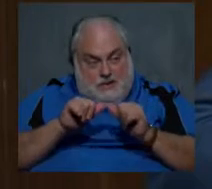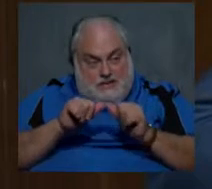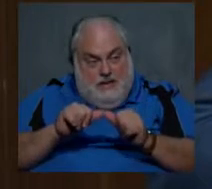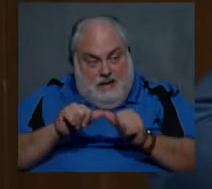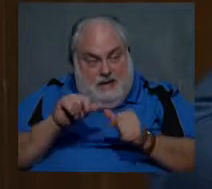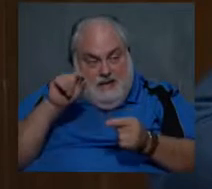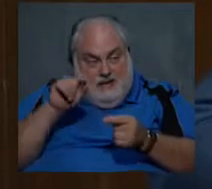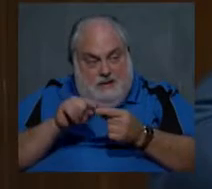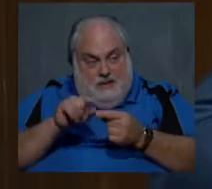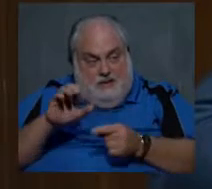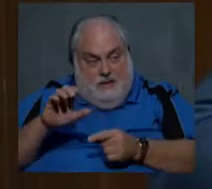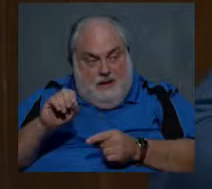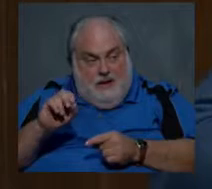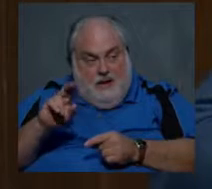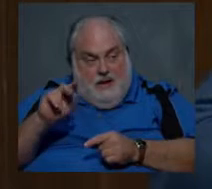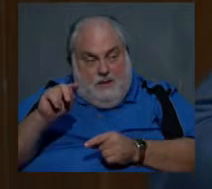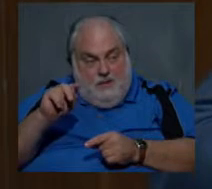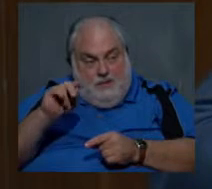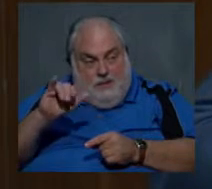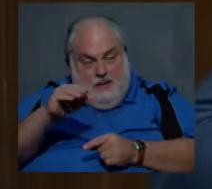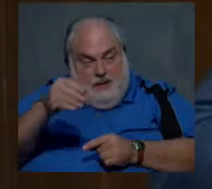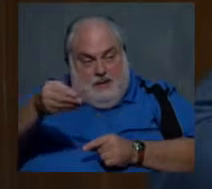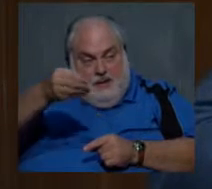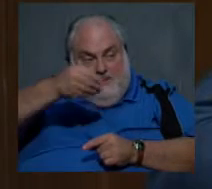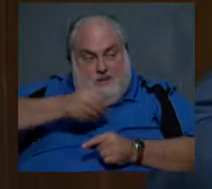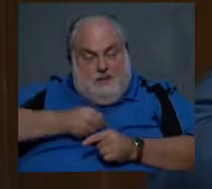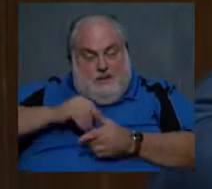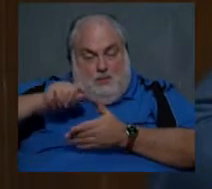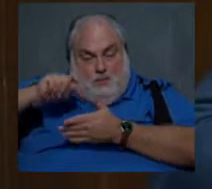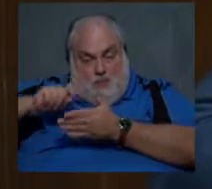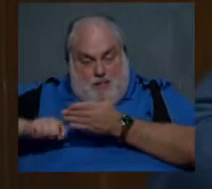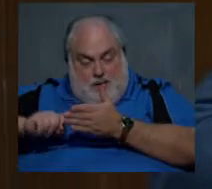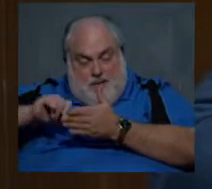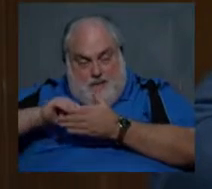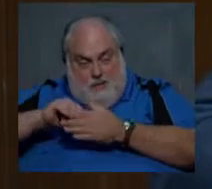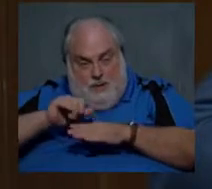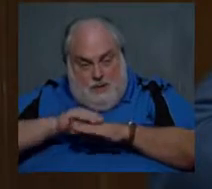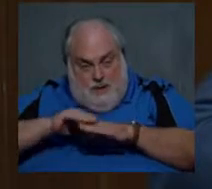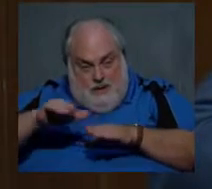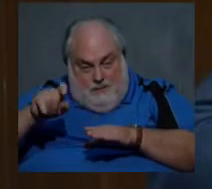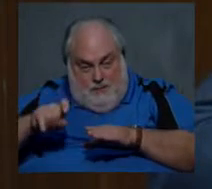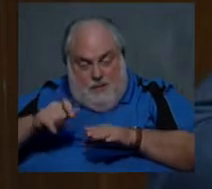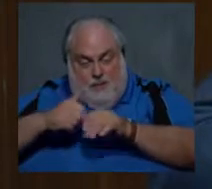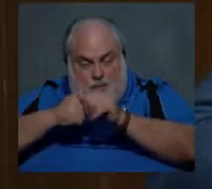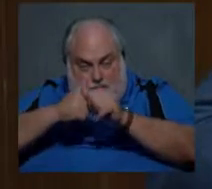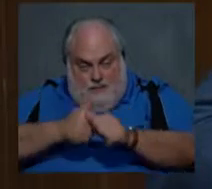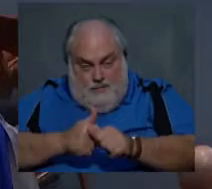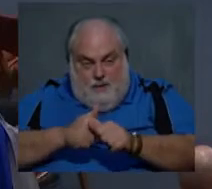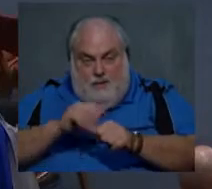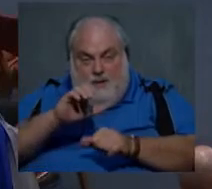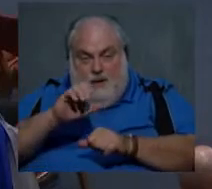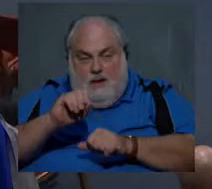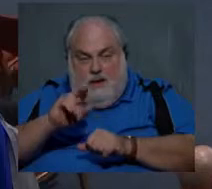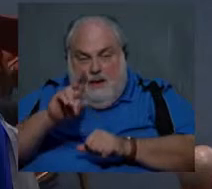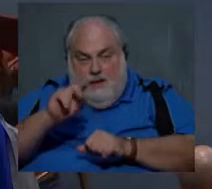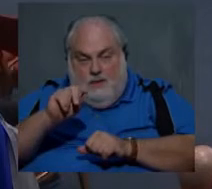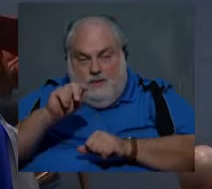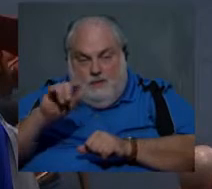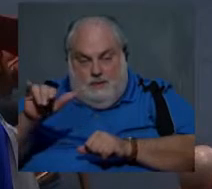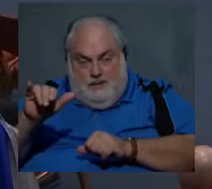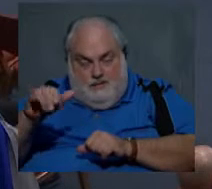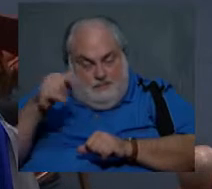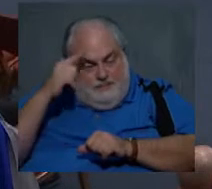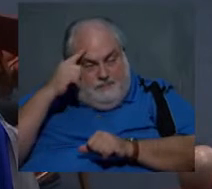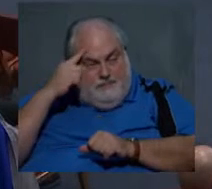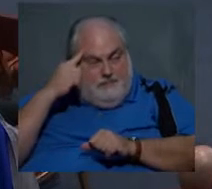such time that the county give us that in writing, and then we will defer to the county. And I think